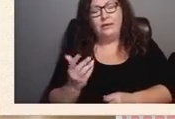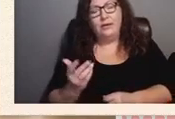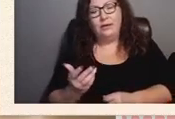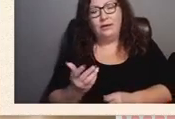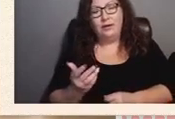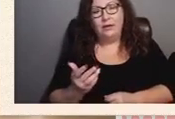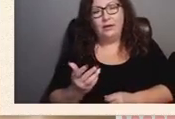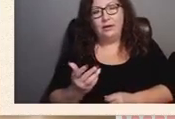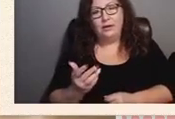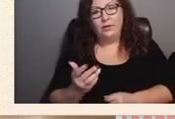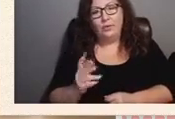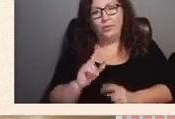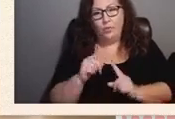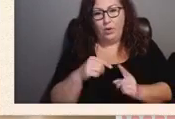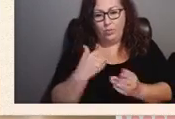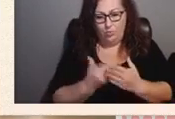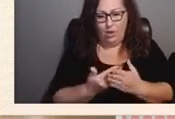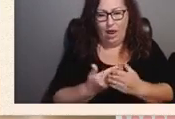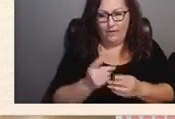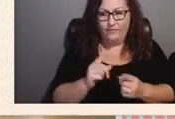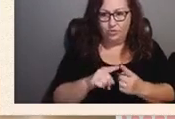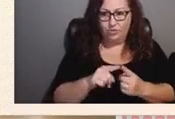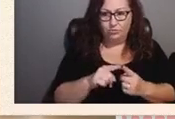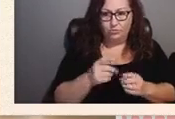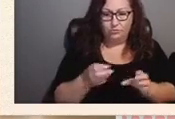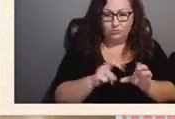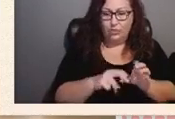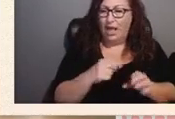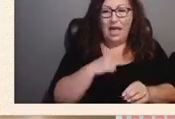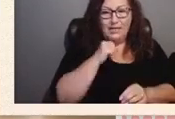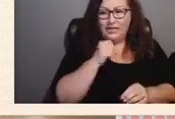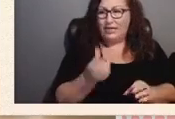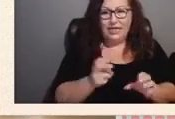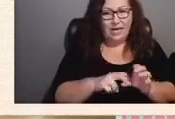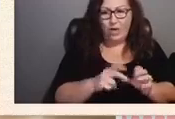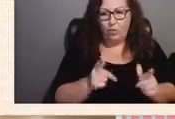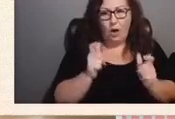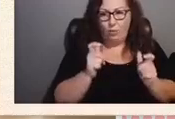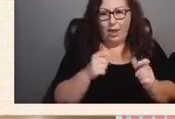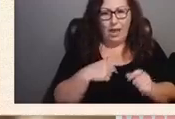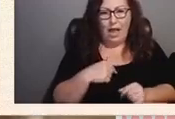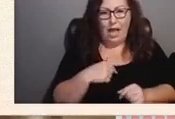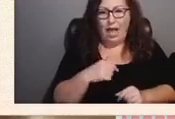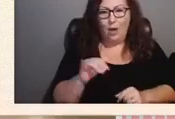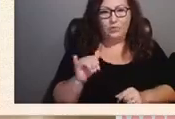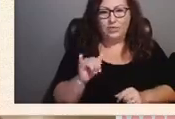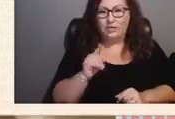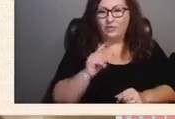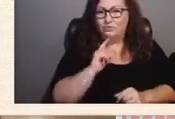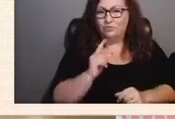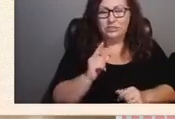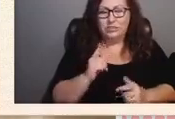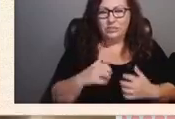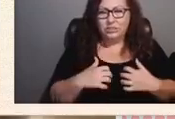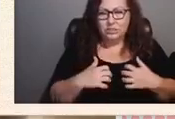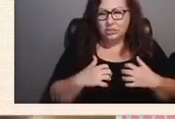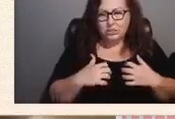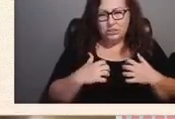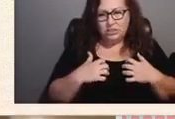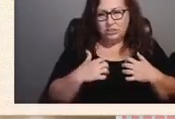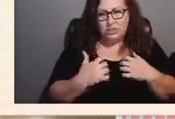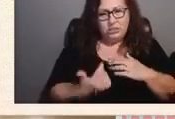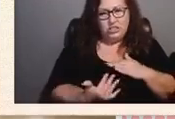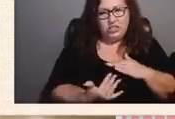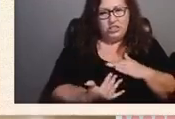when we got to the dock, I didn't get into the roller coaster right away. I was just seething with rage and feeling very